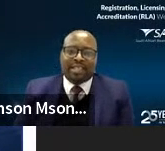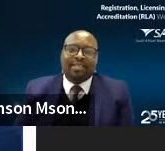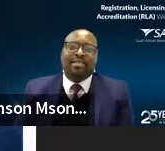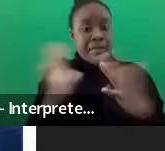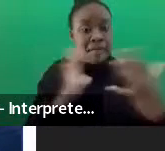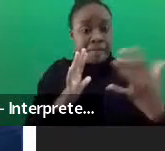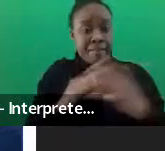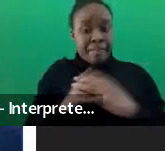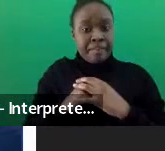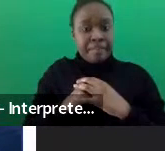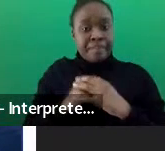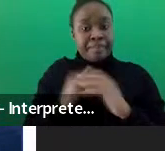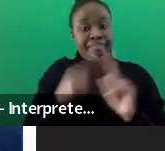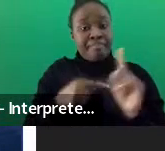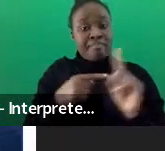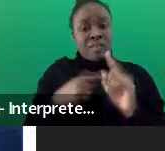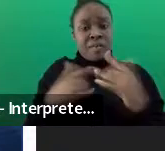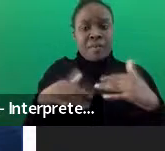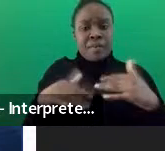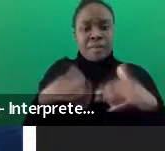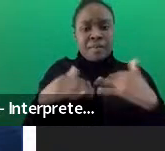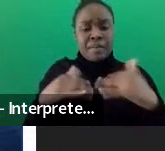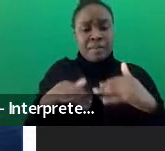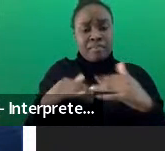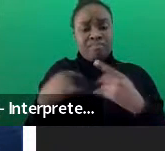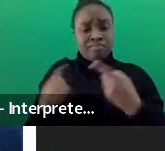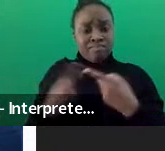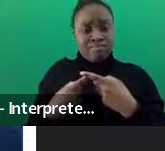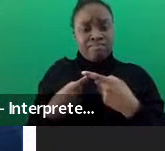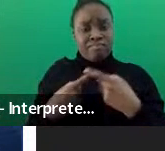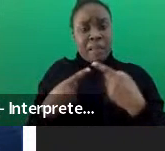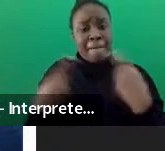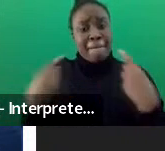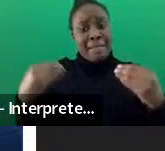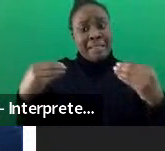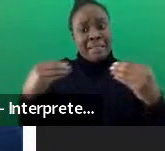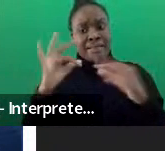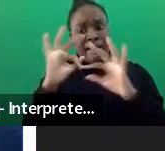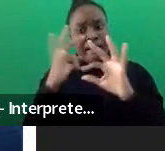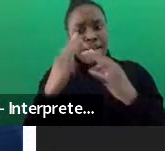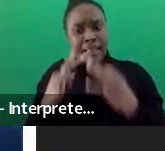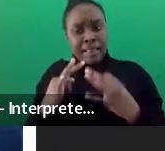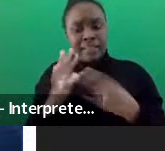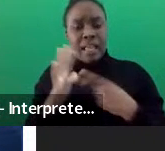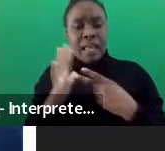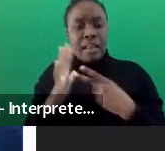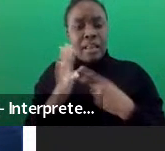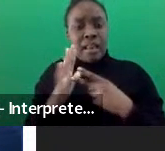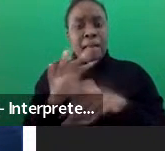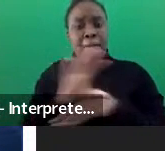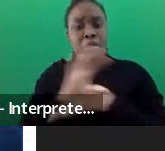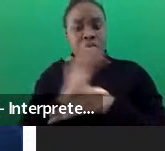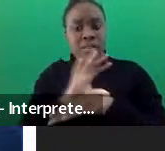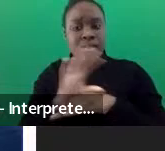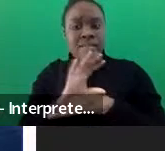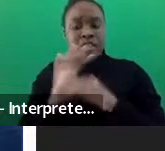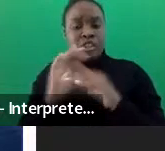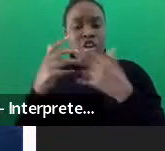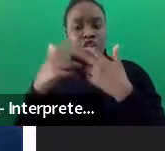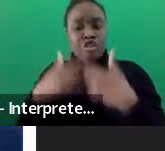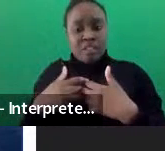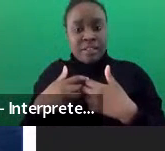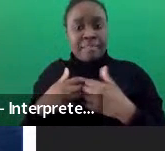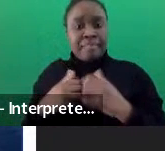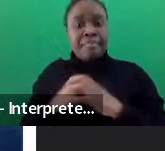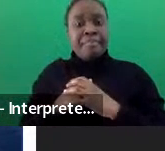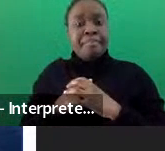is a seasoned business analyst and process engineer with a demonstrated history in project management,